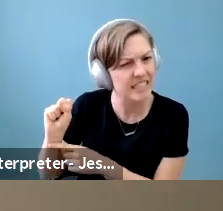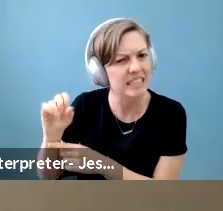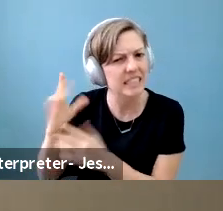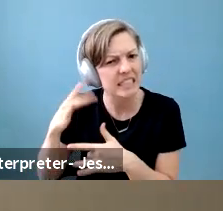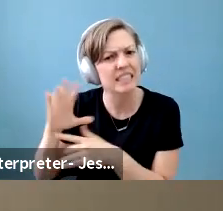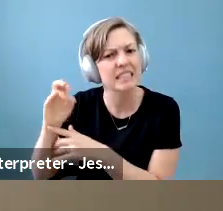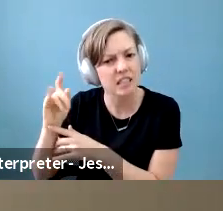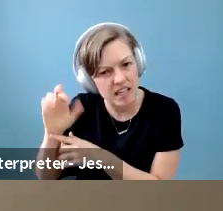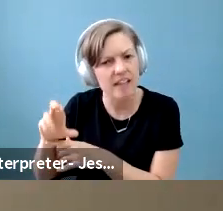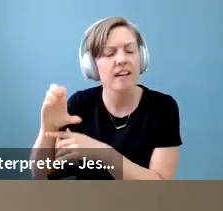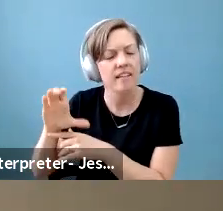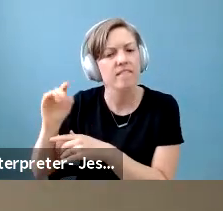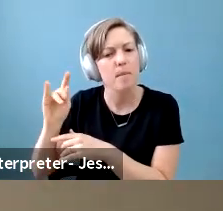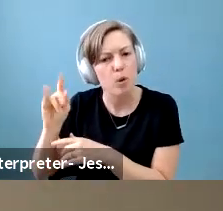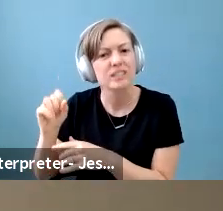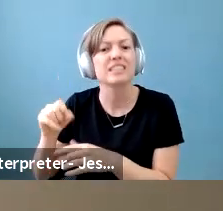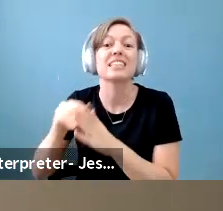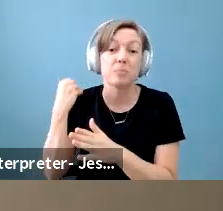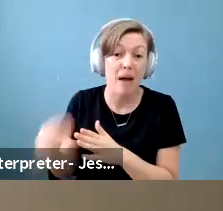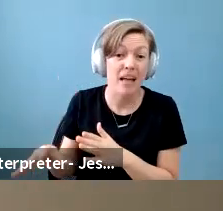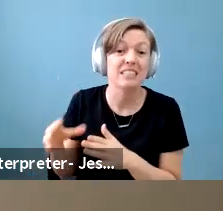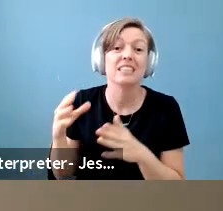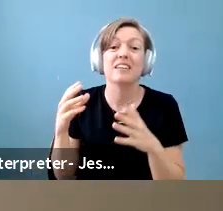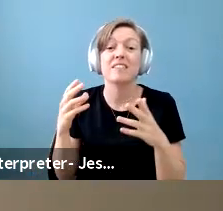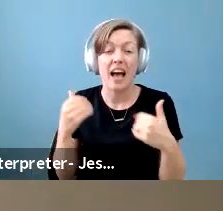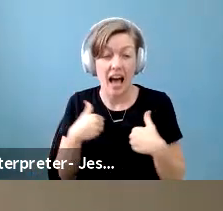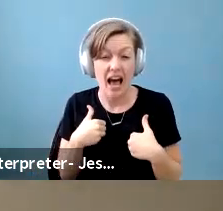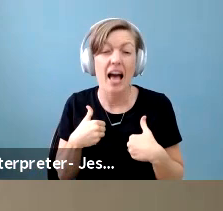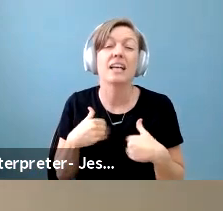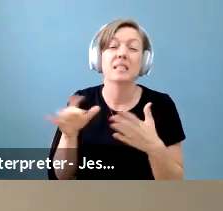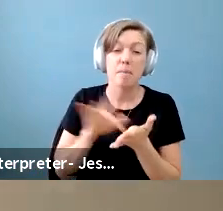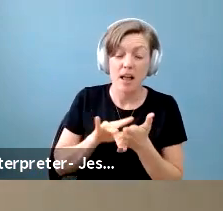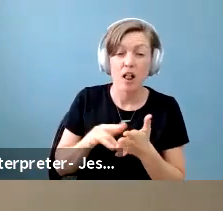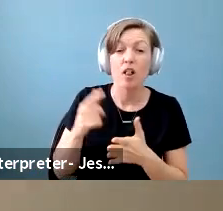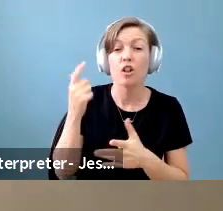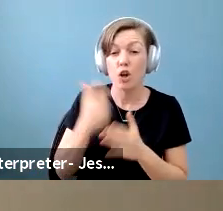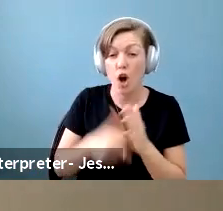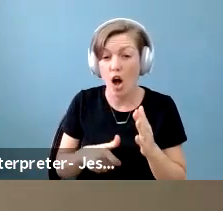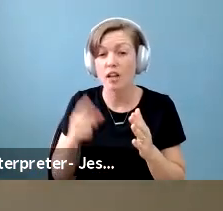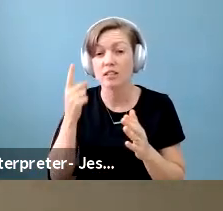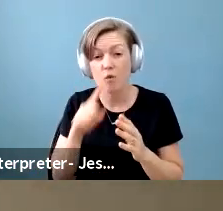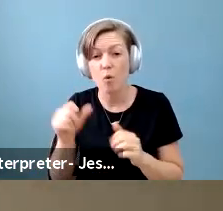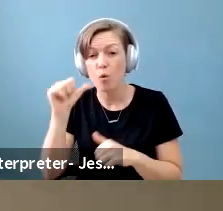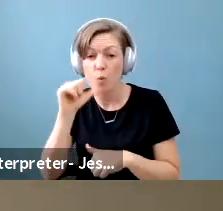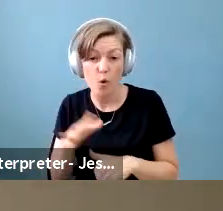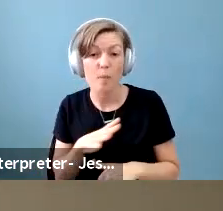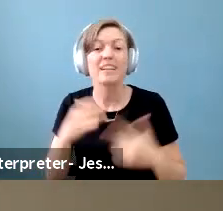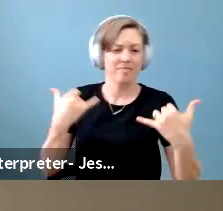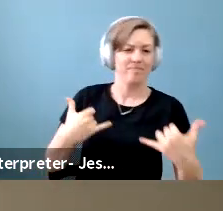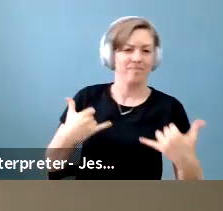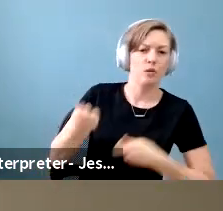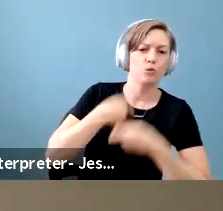cystic fibrosis. It's expensive. It has medical costs for the woman who